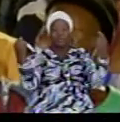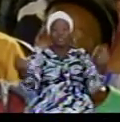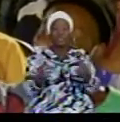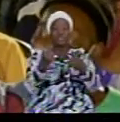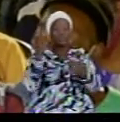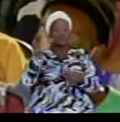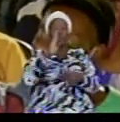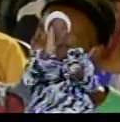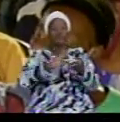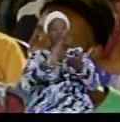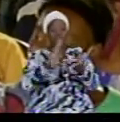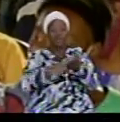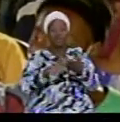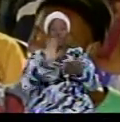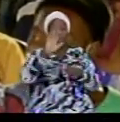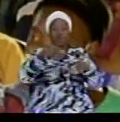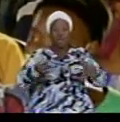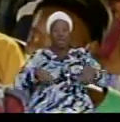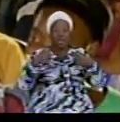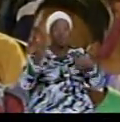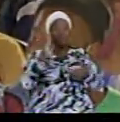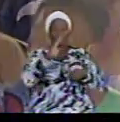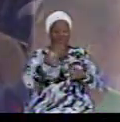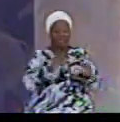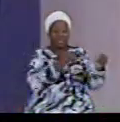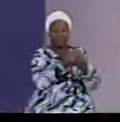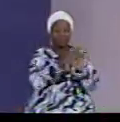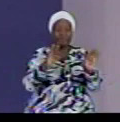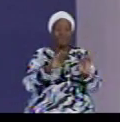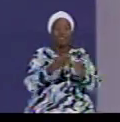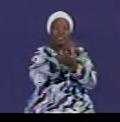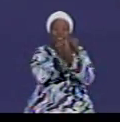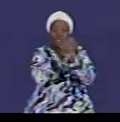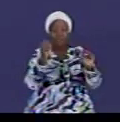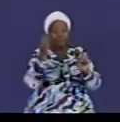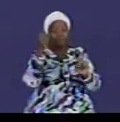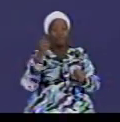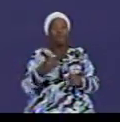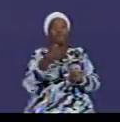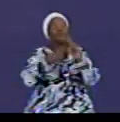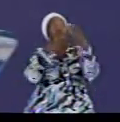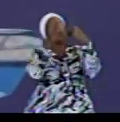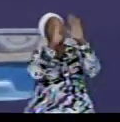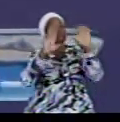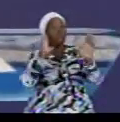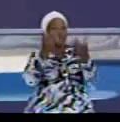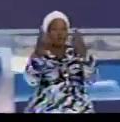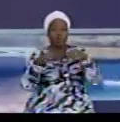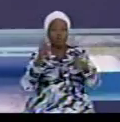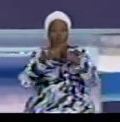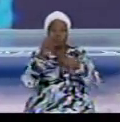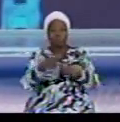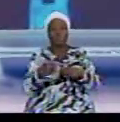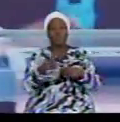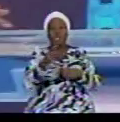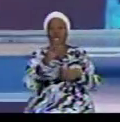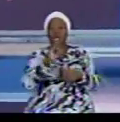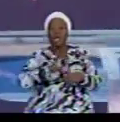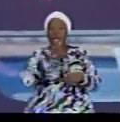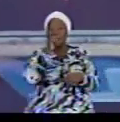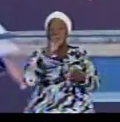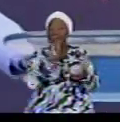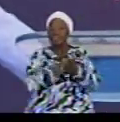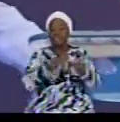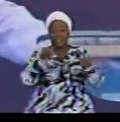will be forgiven. Your life will be set free. Salvation from heaven will come unto you. I am